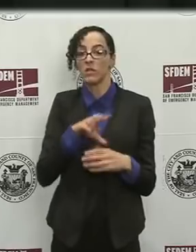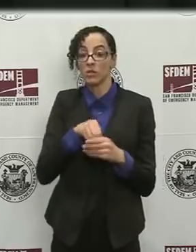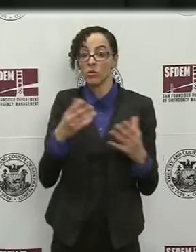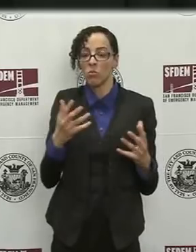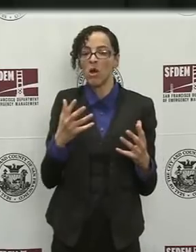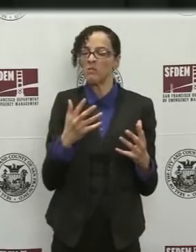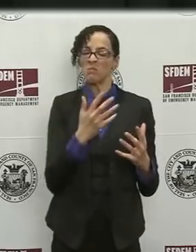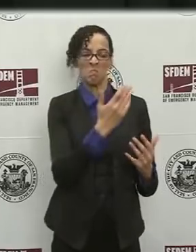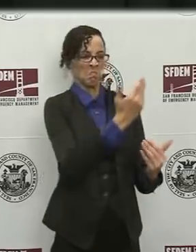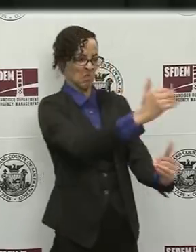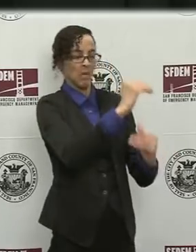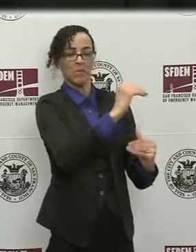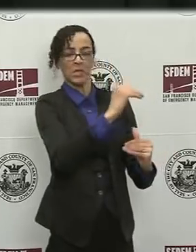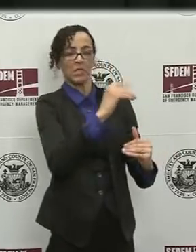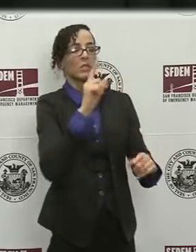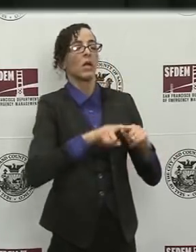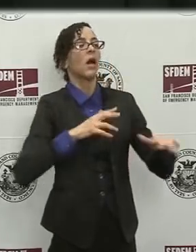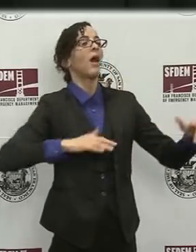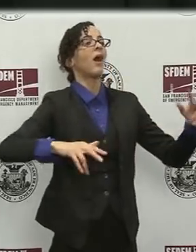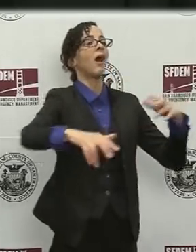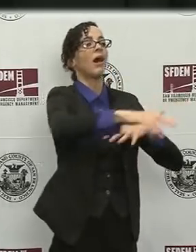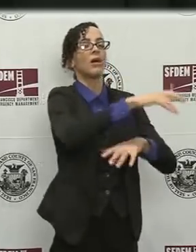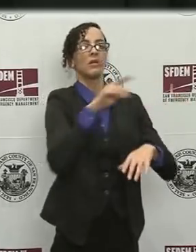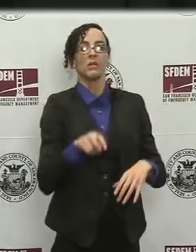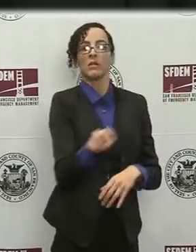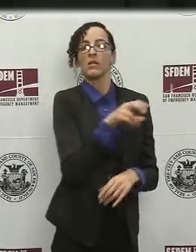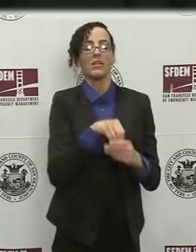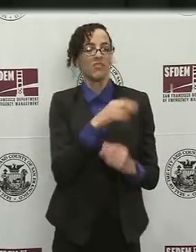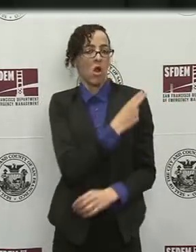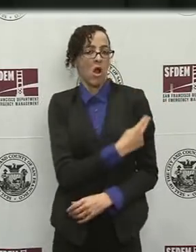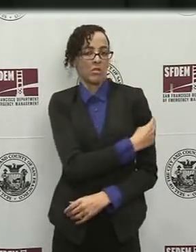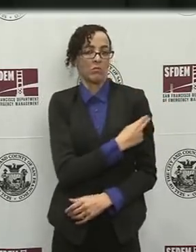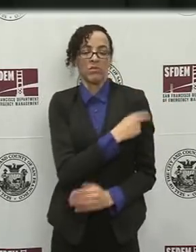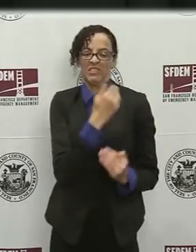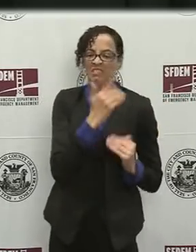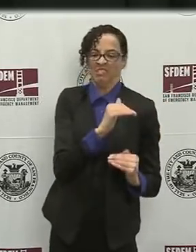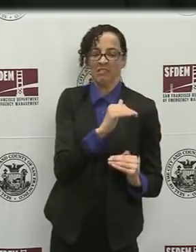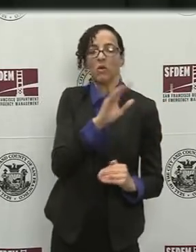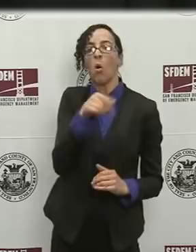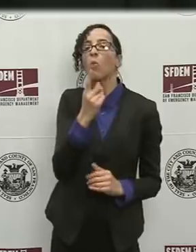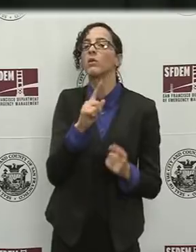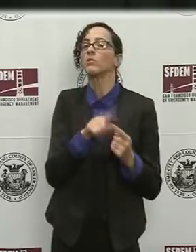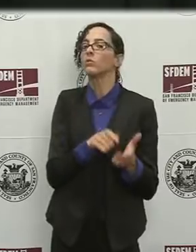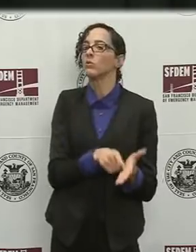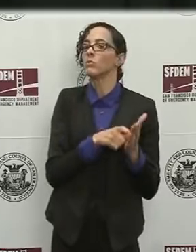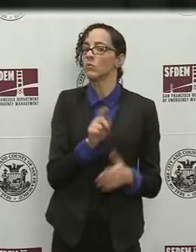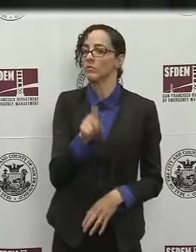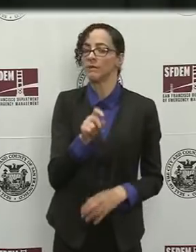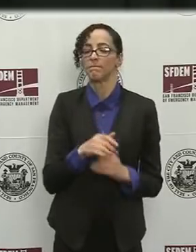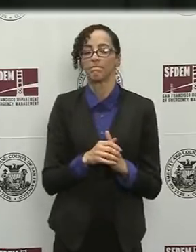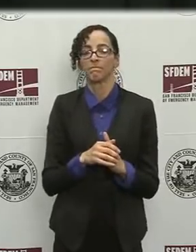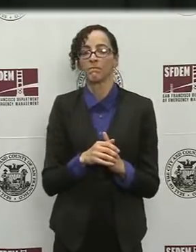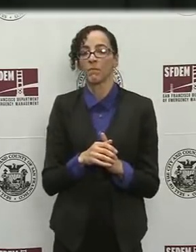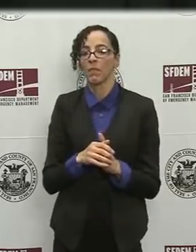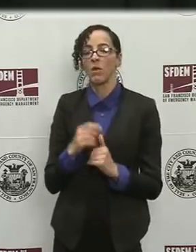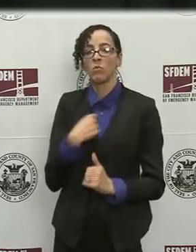throughout the hospital to only essential movement, restricting accesses to 2 entrances only, where all